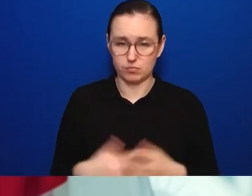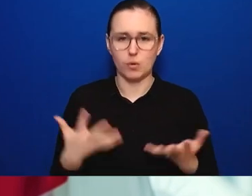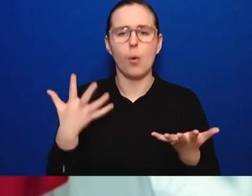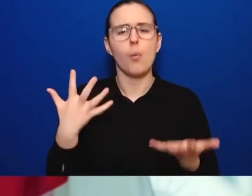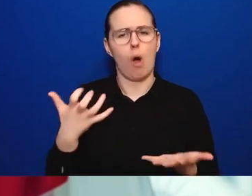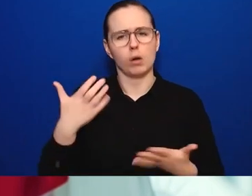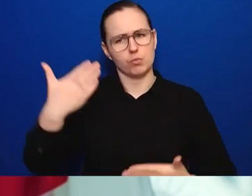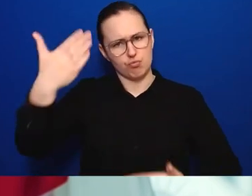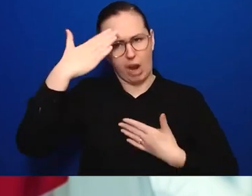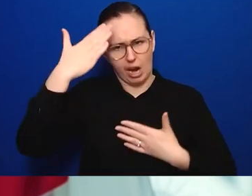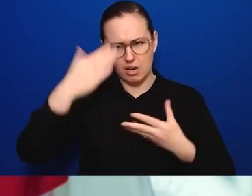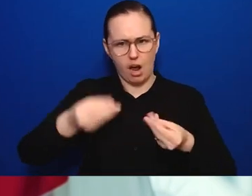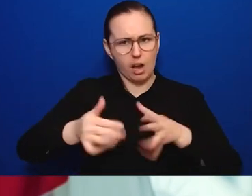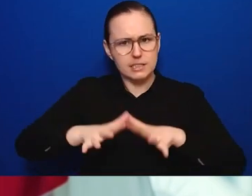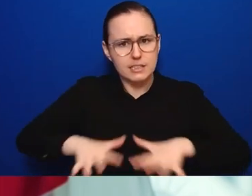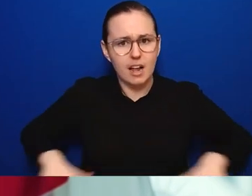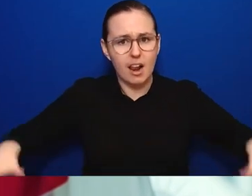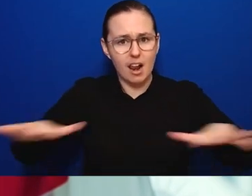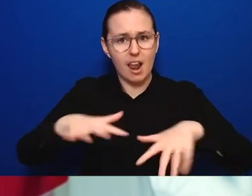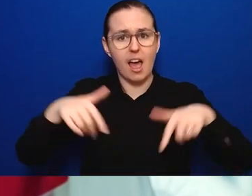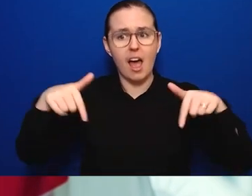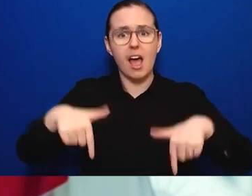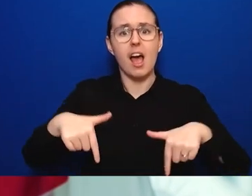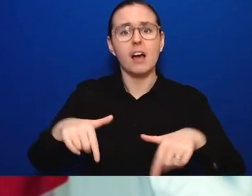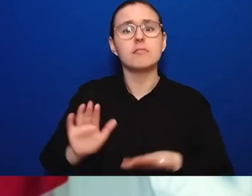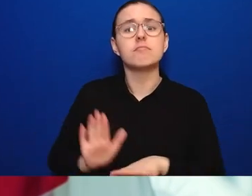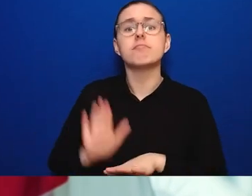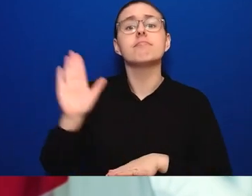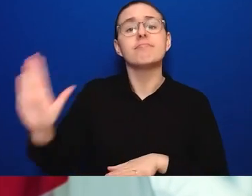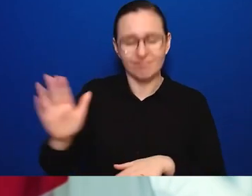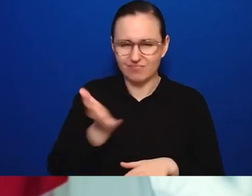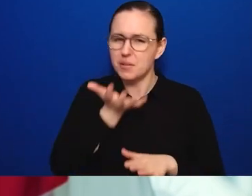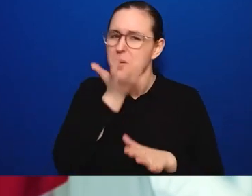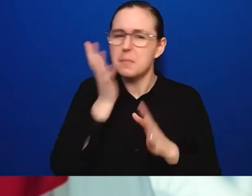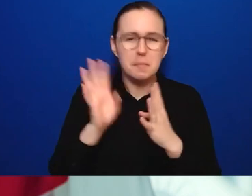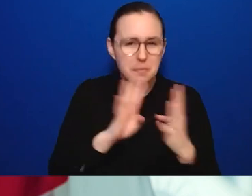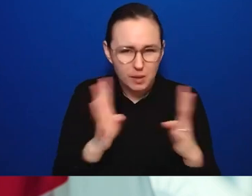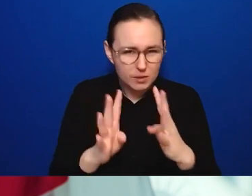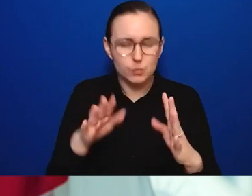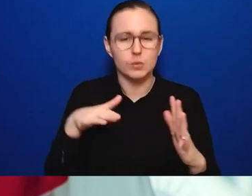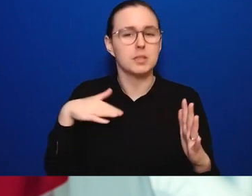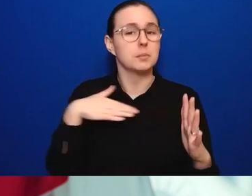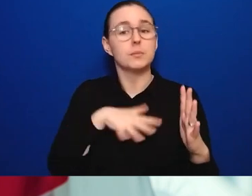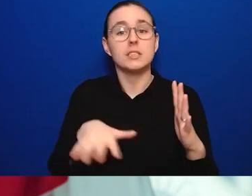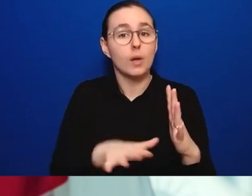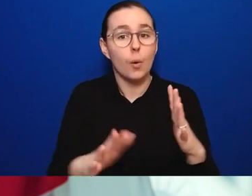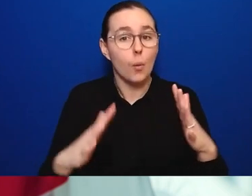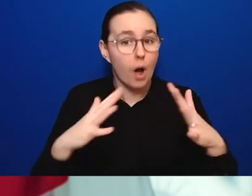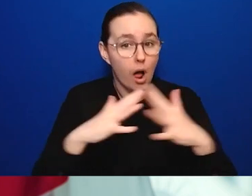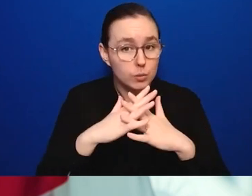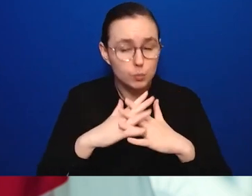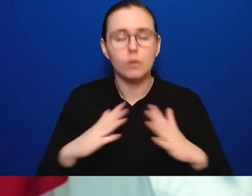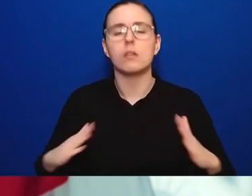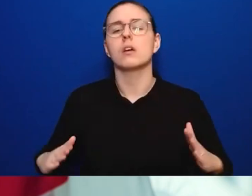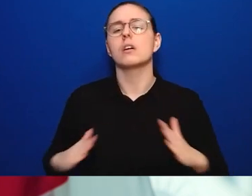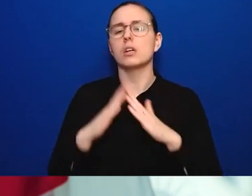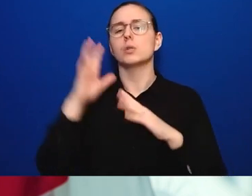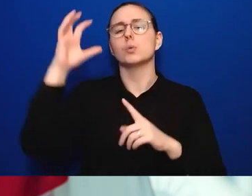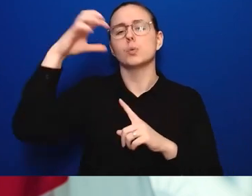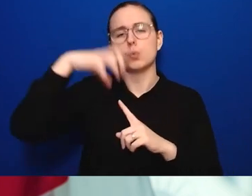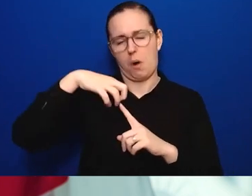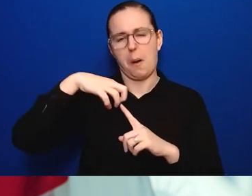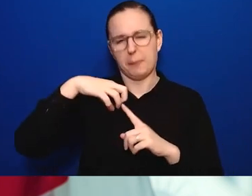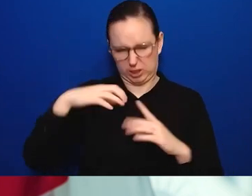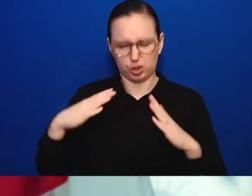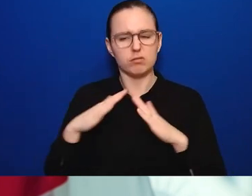begin by acknowledging that we're speaking with you from the traditional unceded territories of the Musqueam, Tsleil-Waututh, and Squamish peoples. To begin, as many of you will